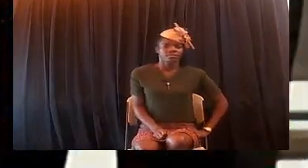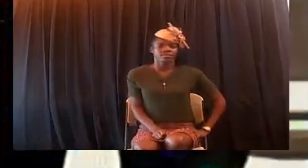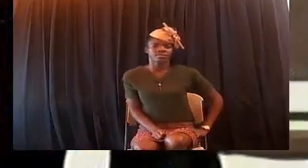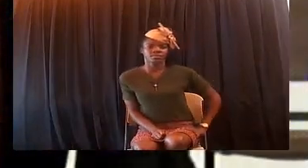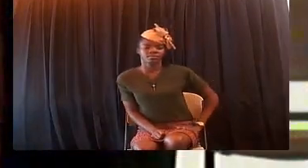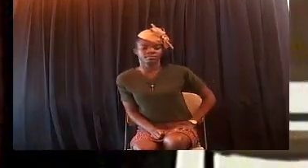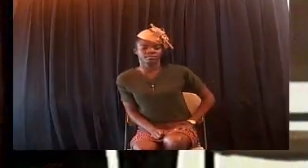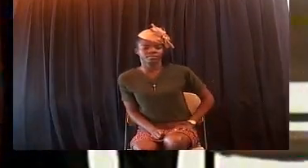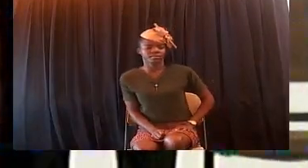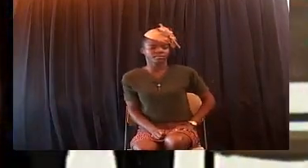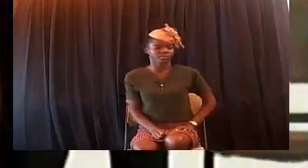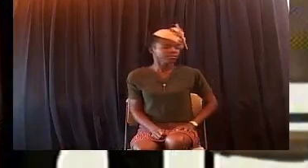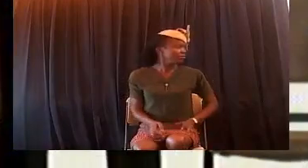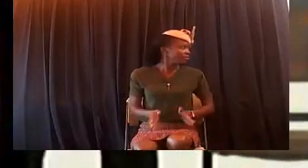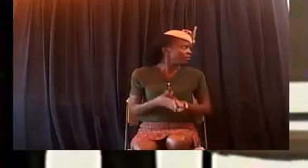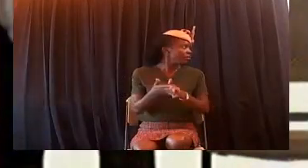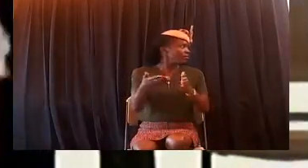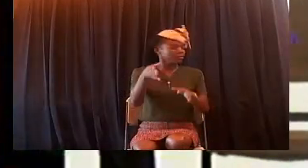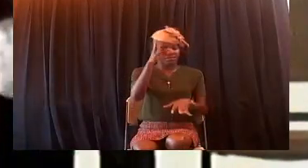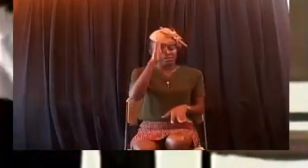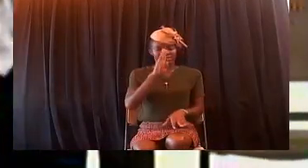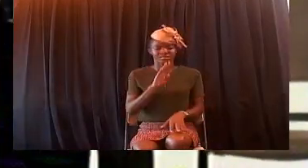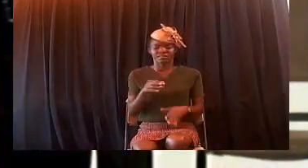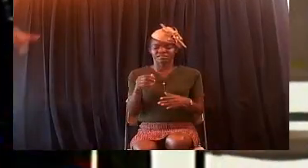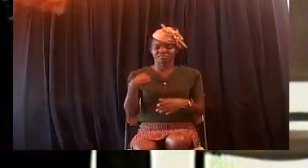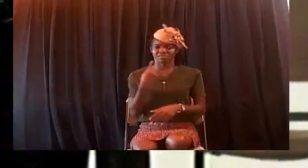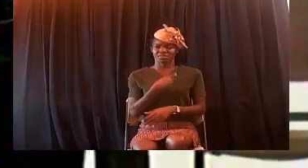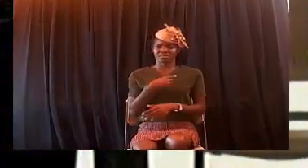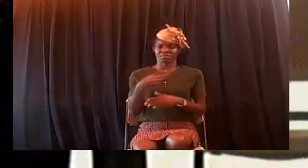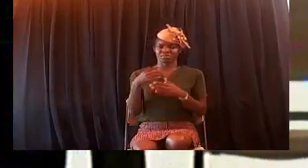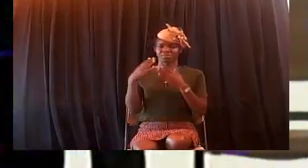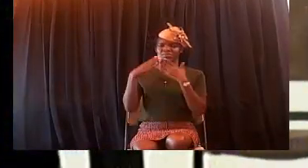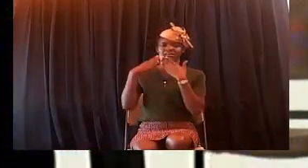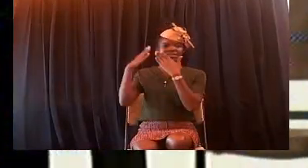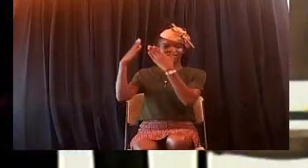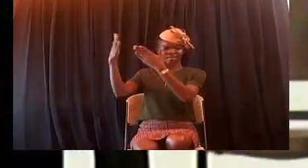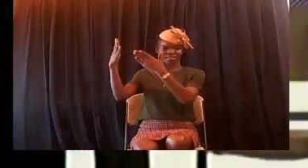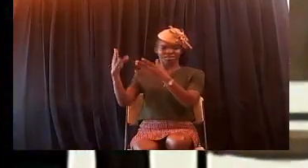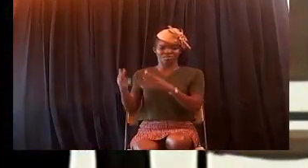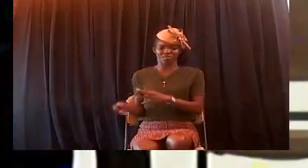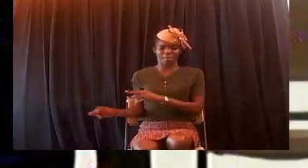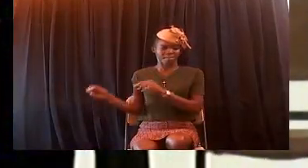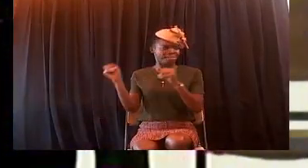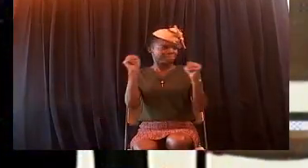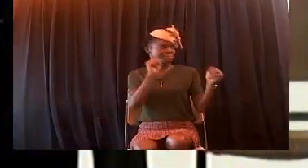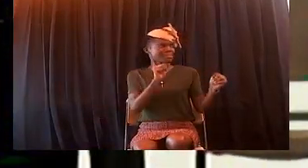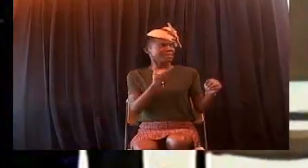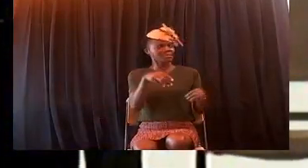Praise God, praise God. We thank you again, mighty God, for another